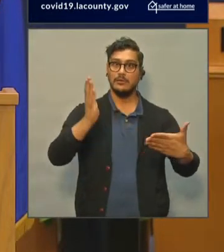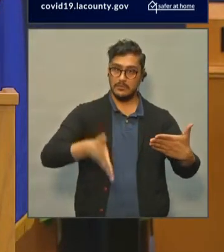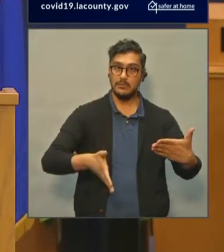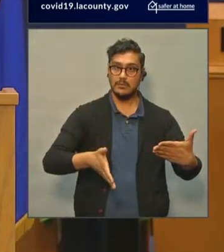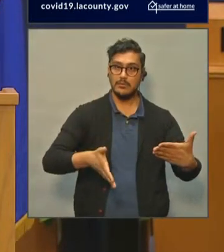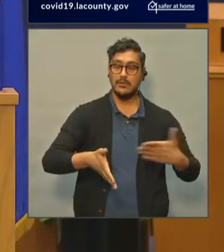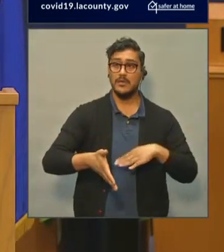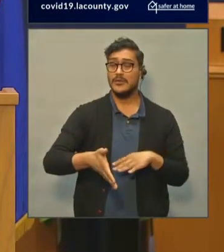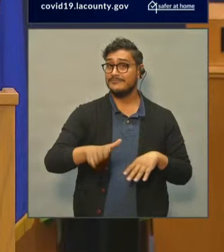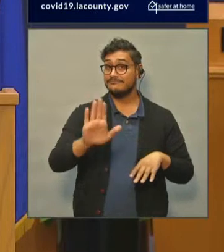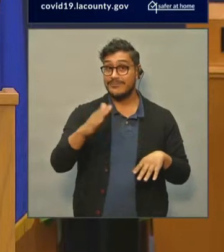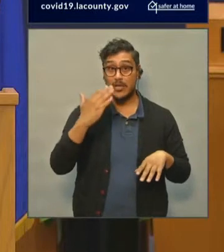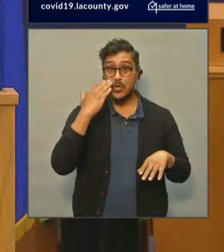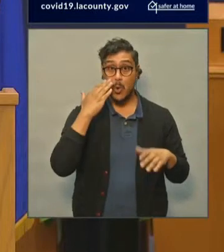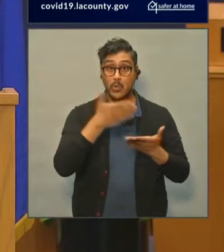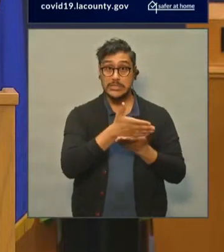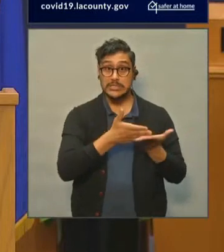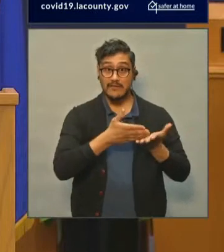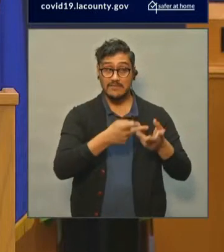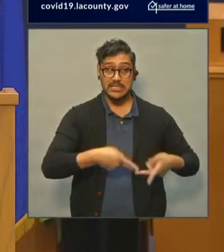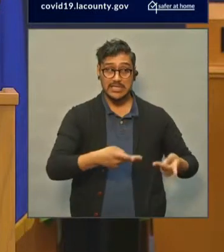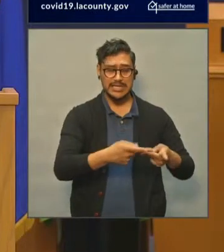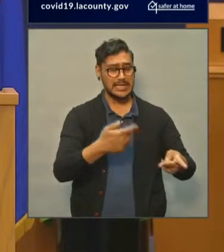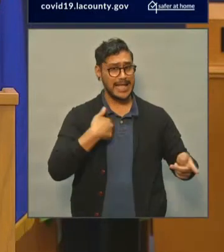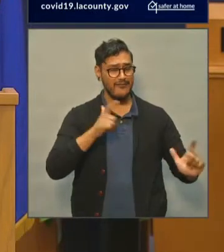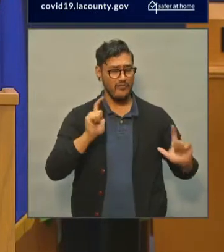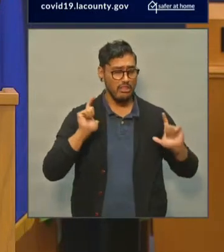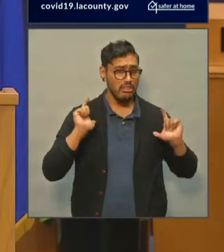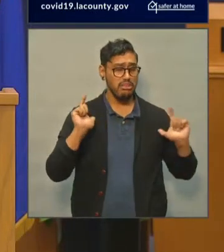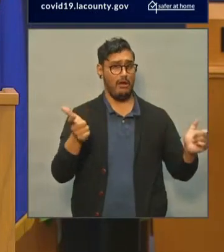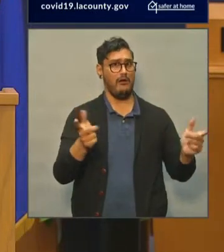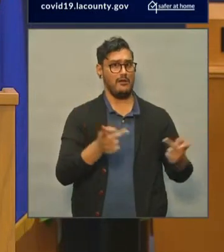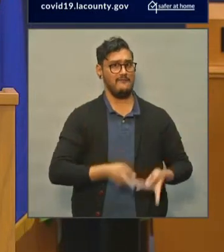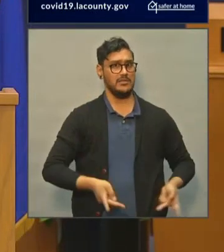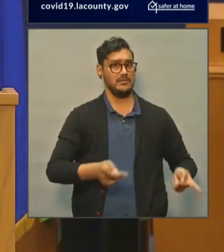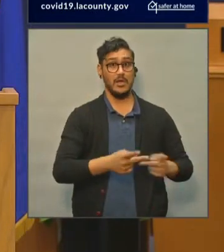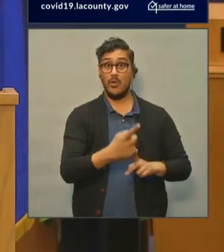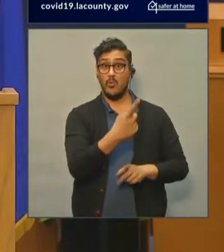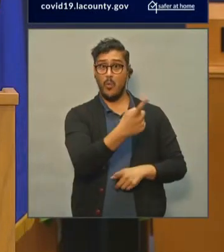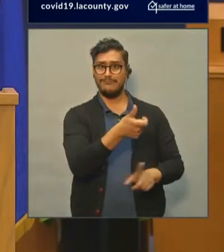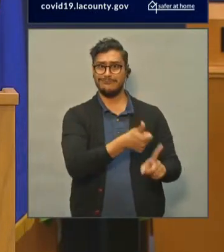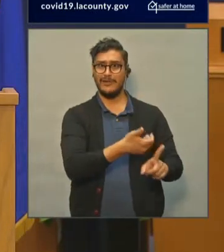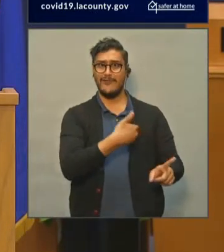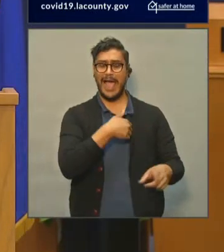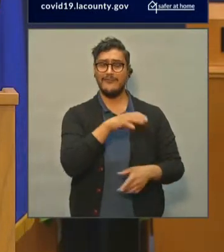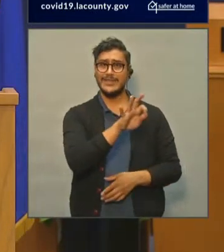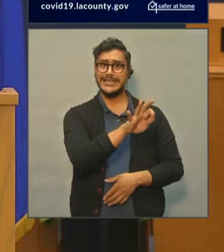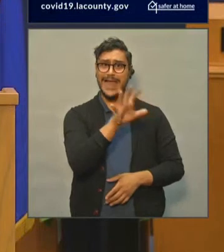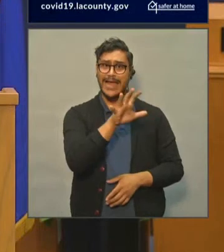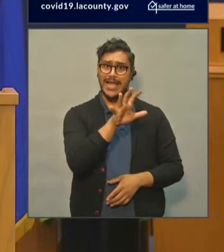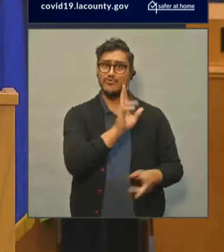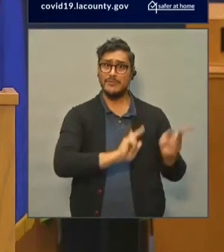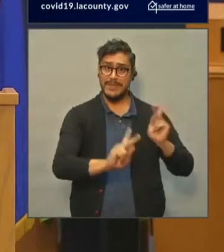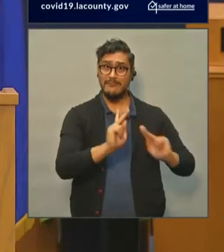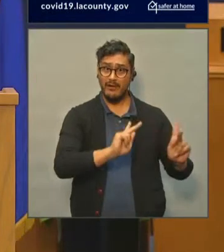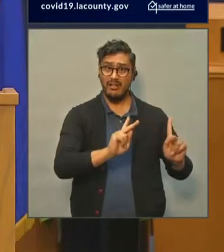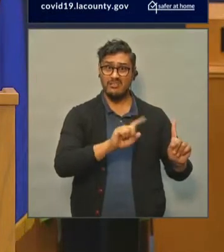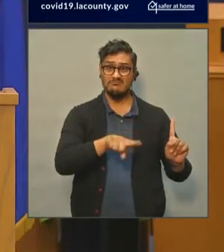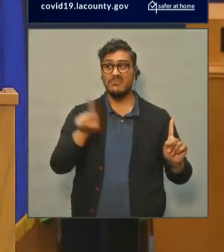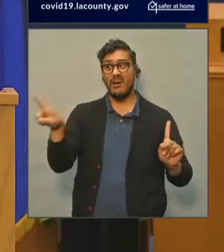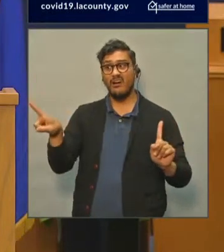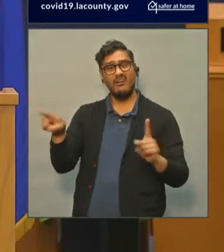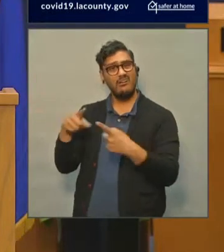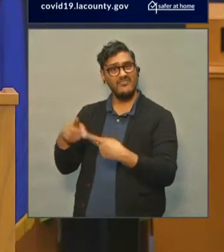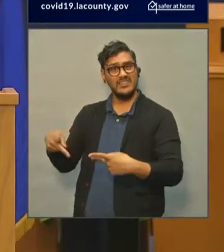we also have some very large facilities. I think we have teams out there today. In one facility has 900 folks and another facility